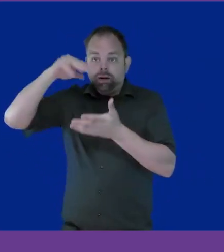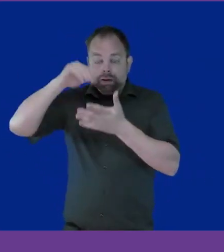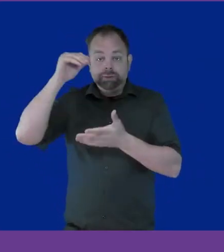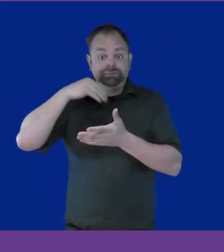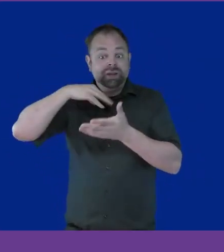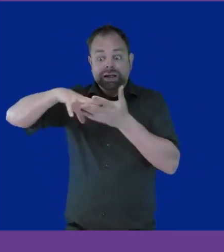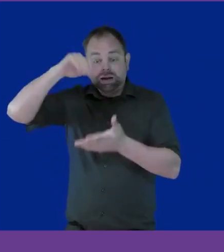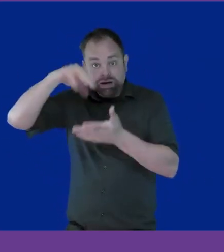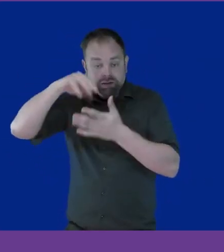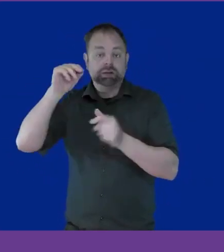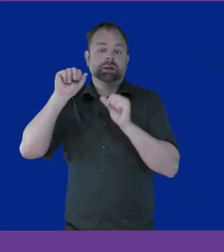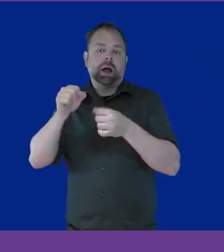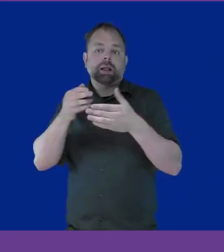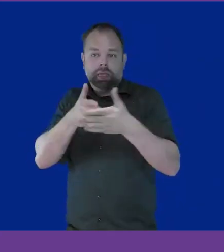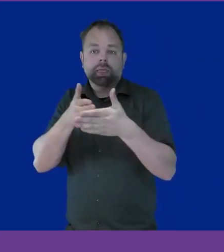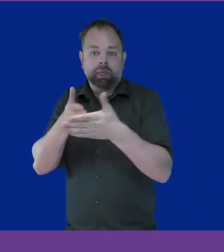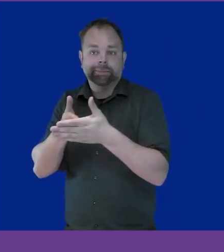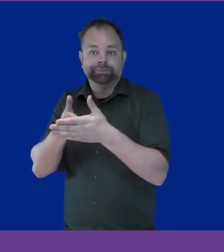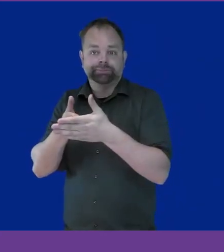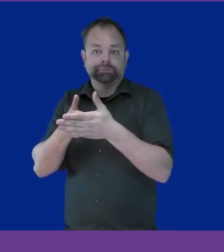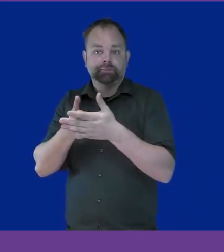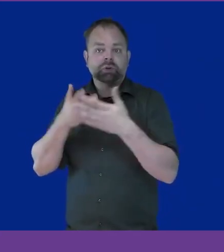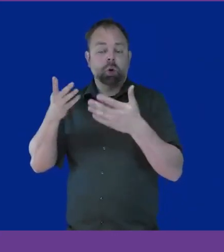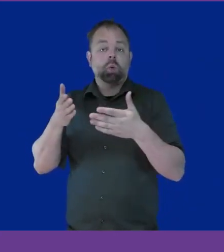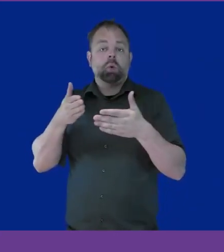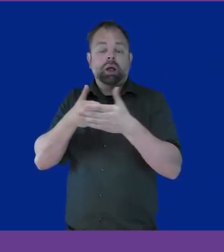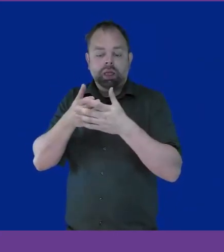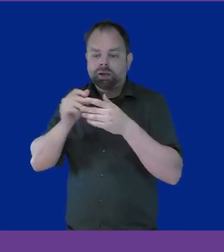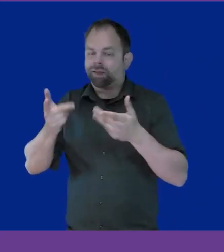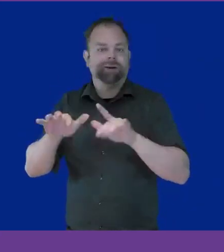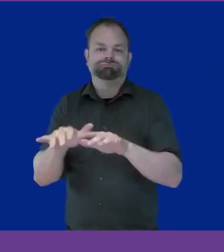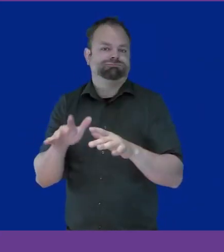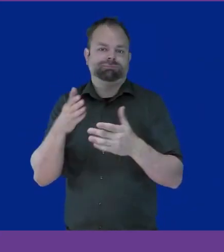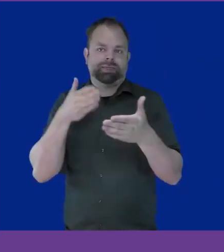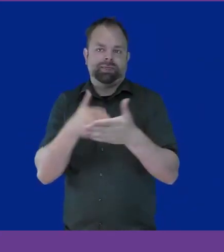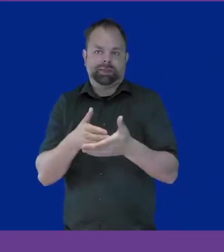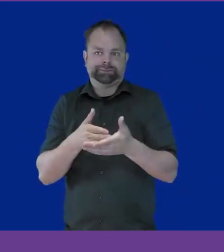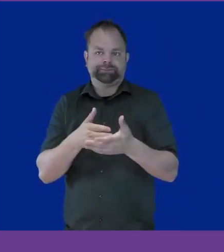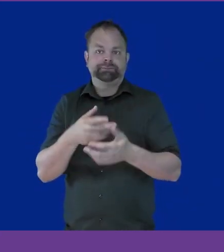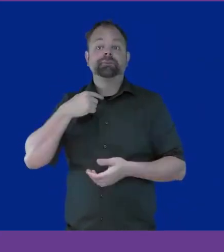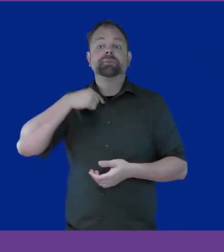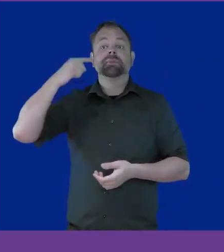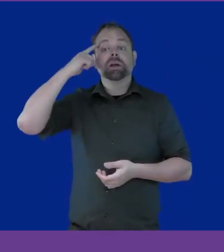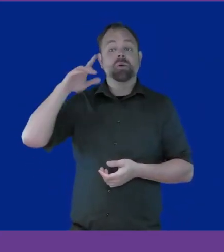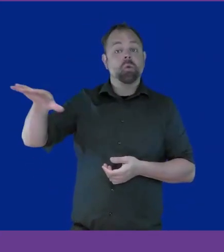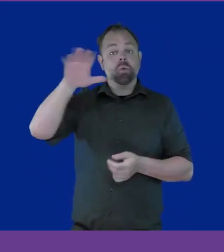special solutions for us. We want to be a part of the mainstream society with the same possibilities as everyone